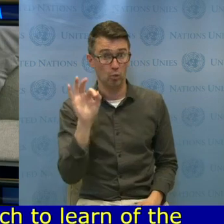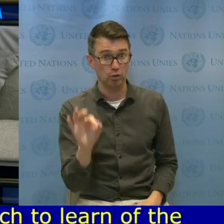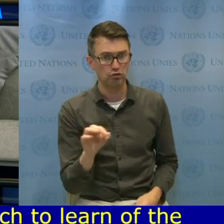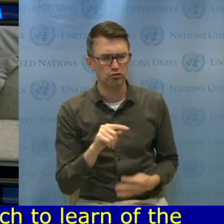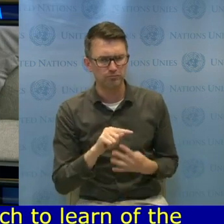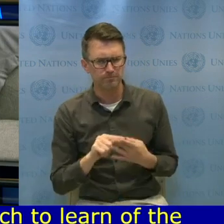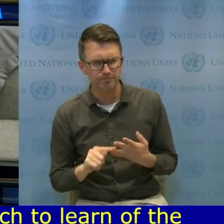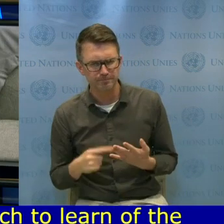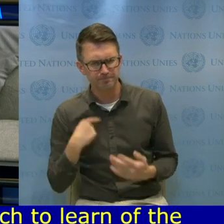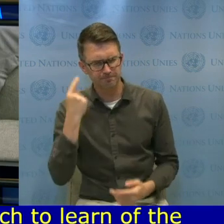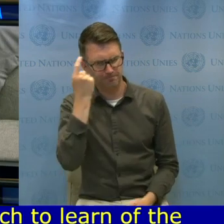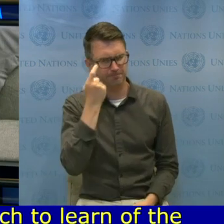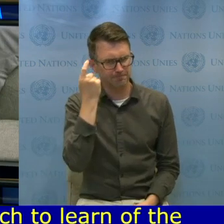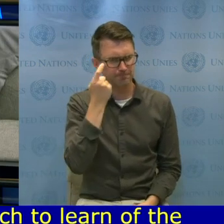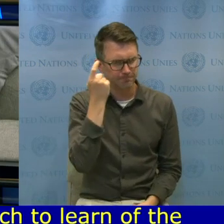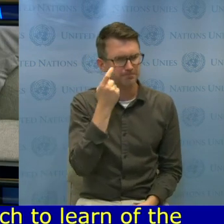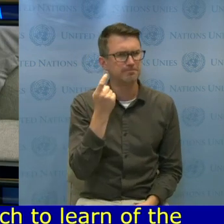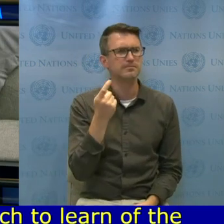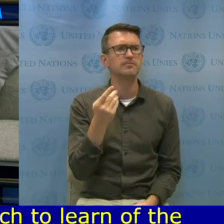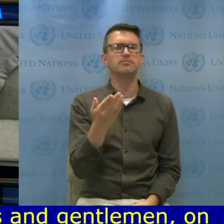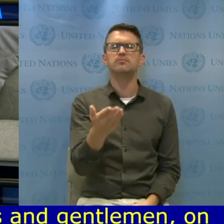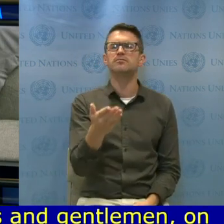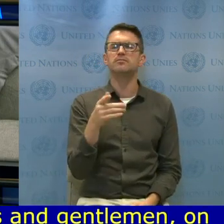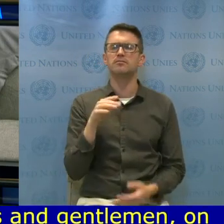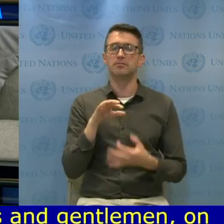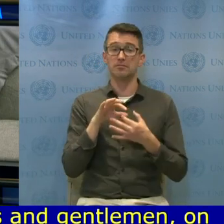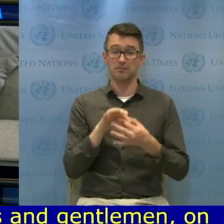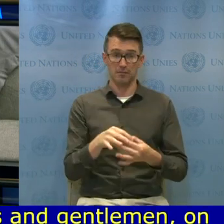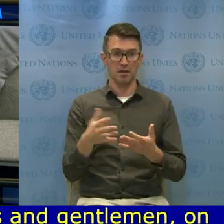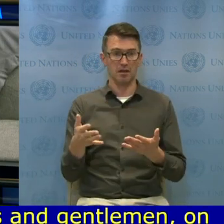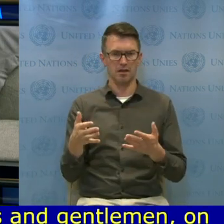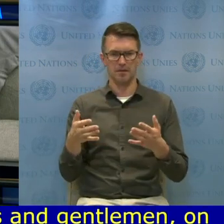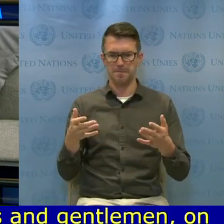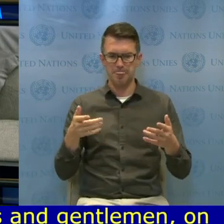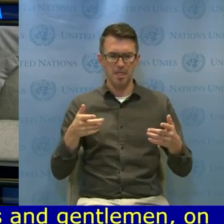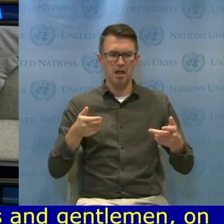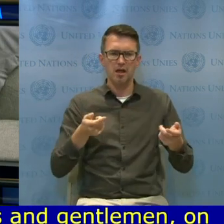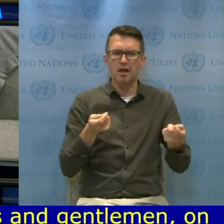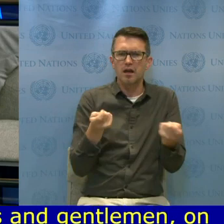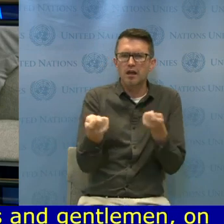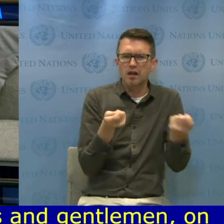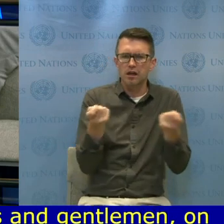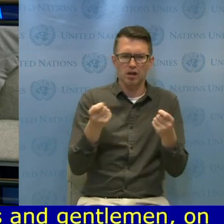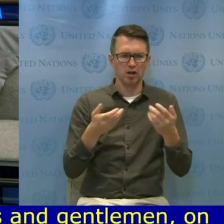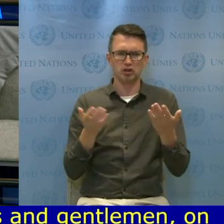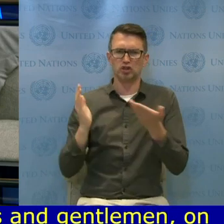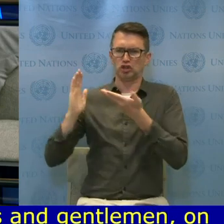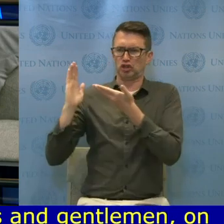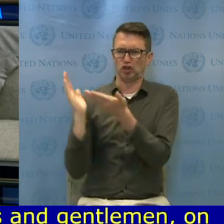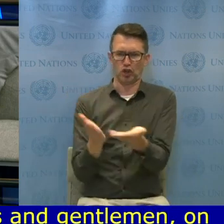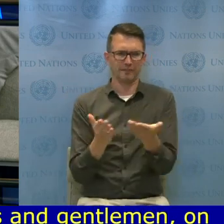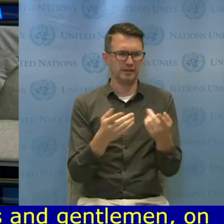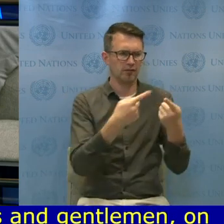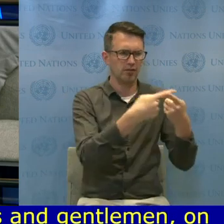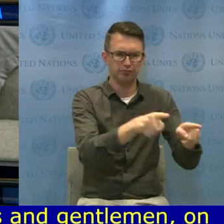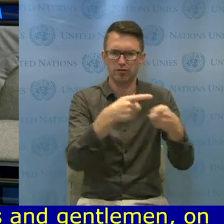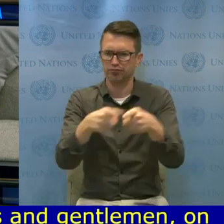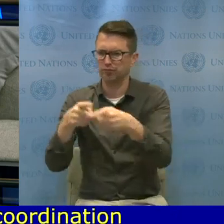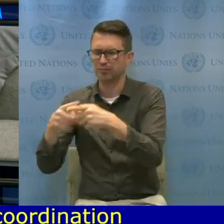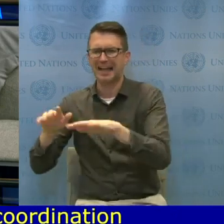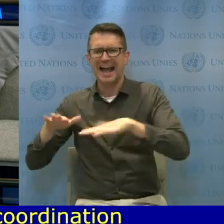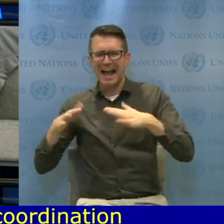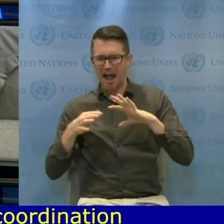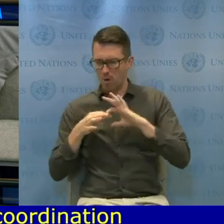should rely on in order to promote a vision which is focused on the human rights of persons